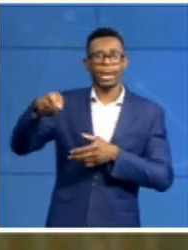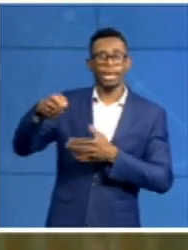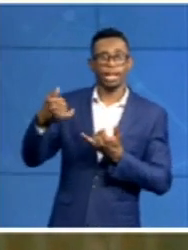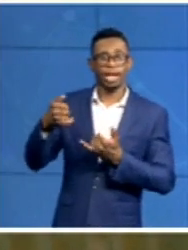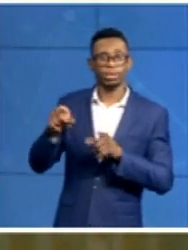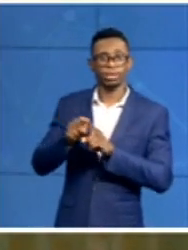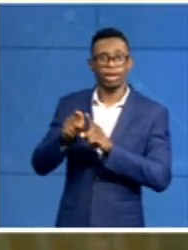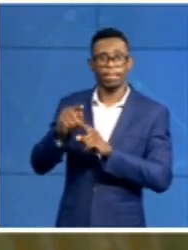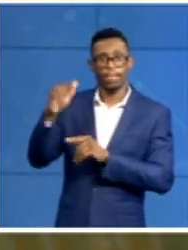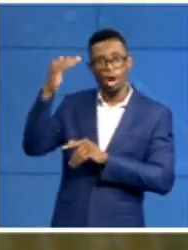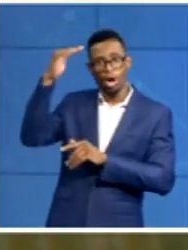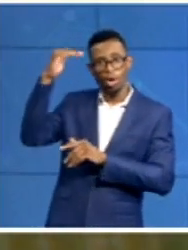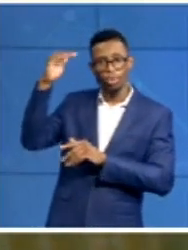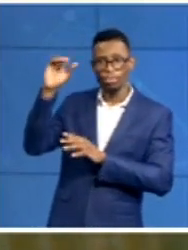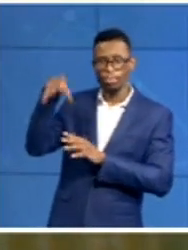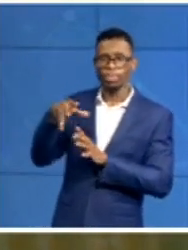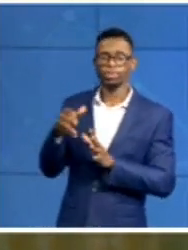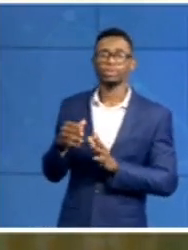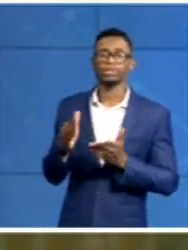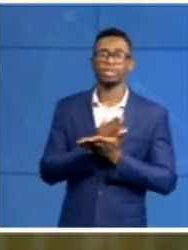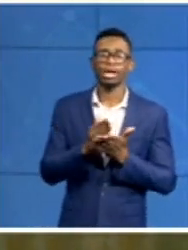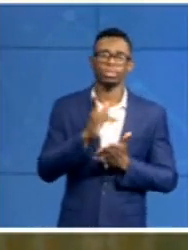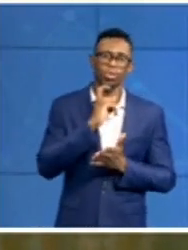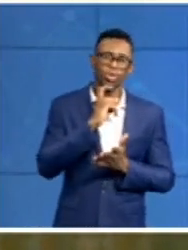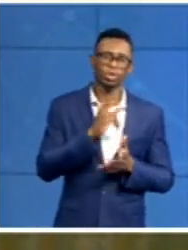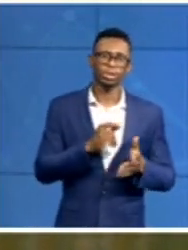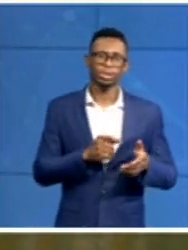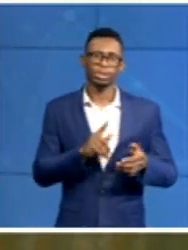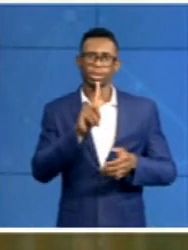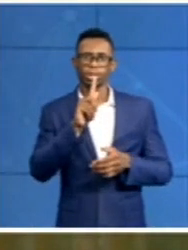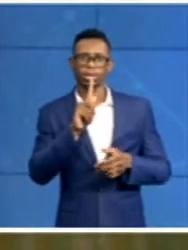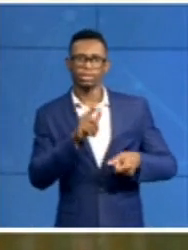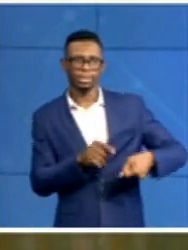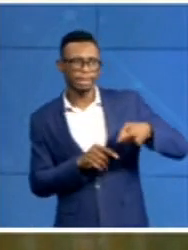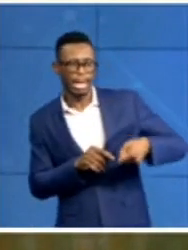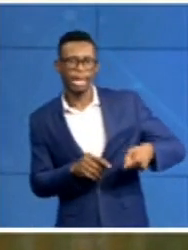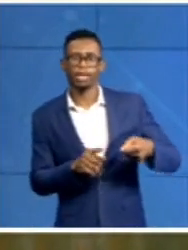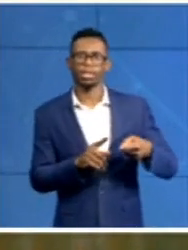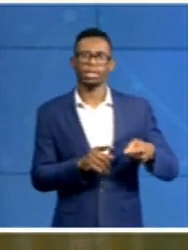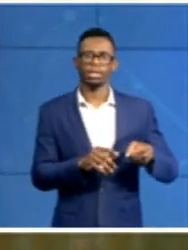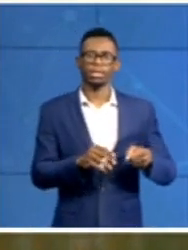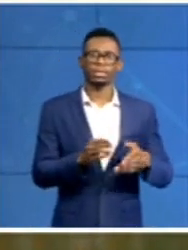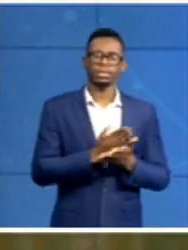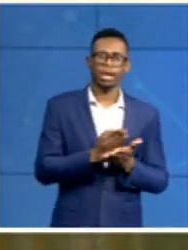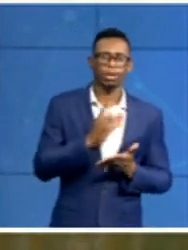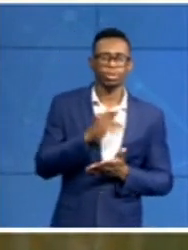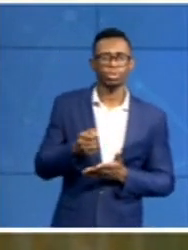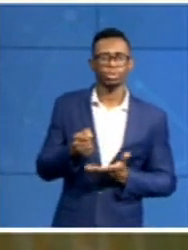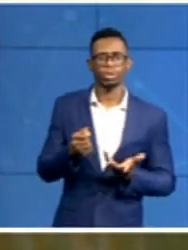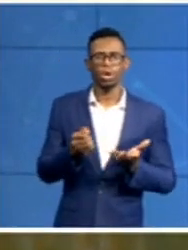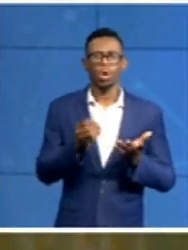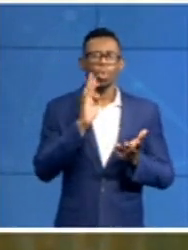drums and some people use tanks in this area, but this family doesn't have water drums or tanks, so they